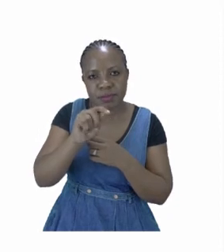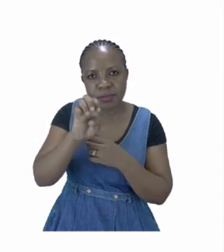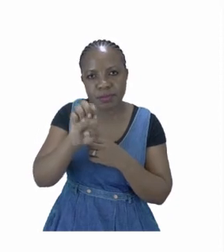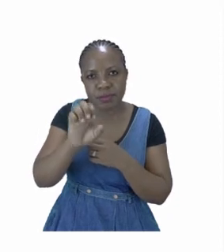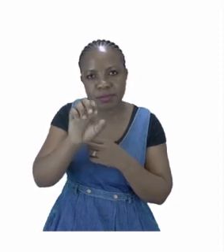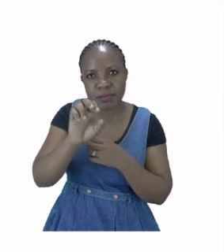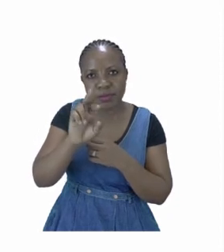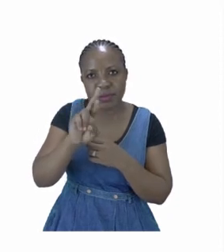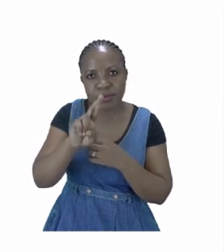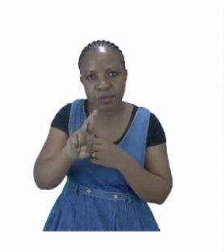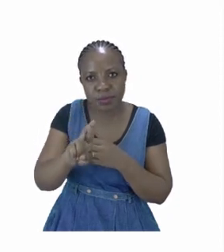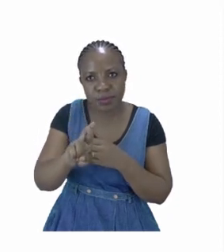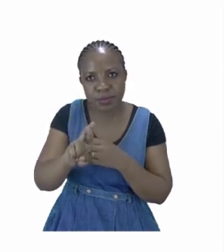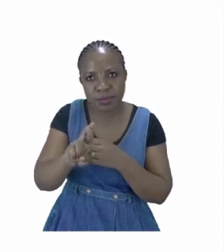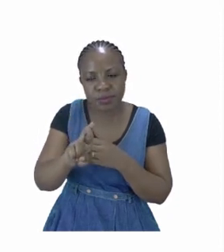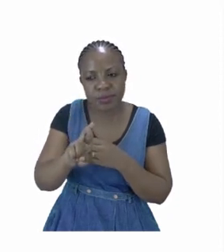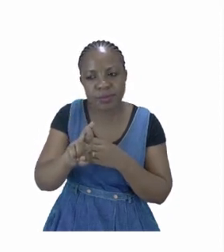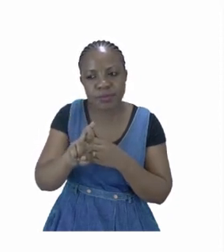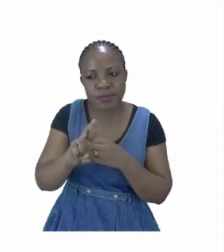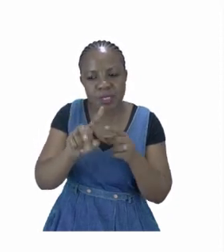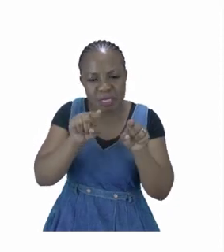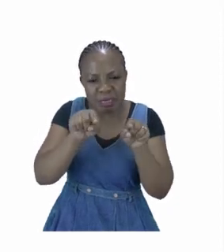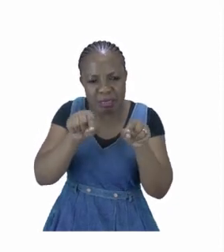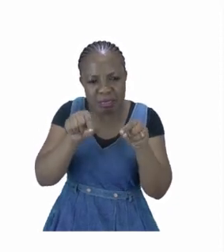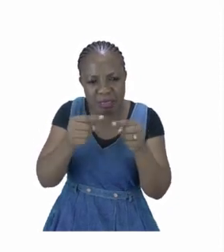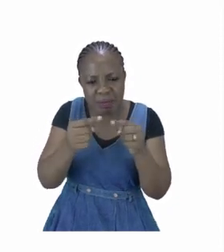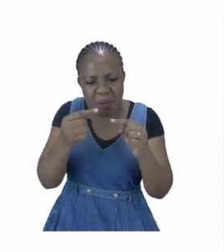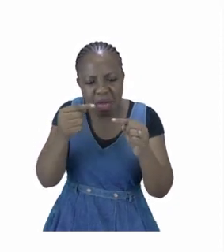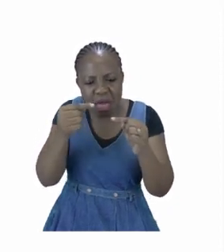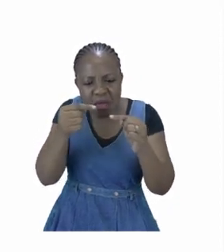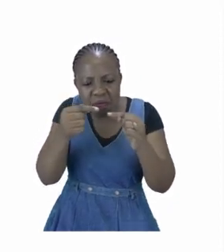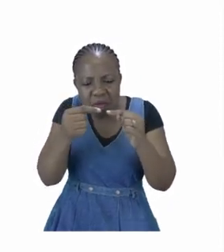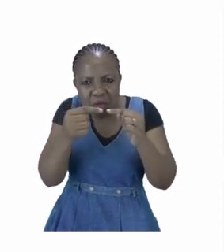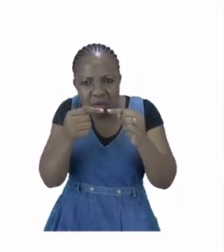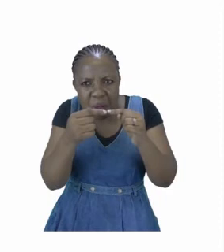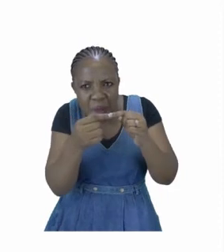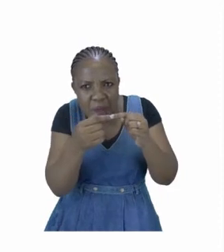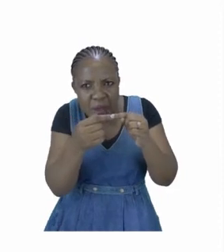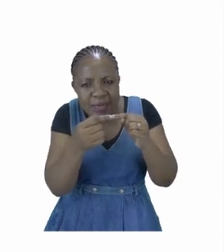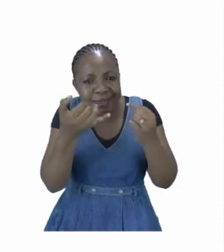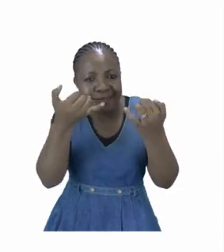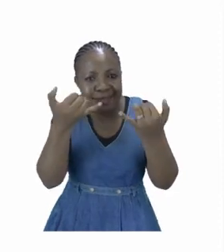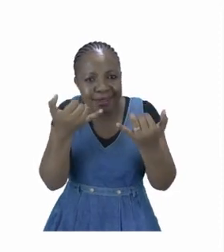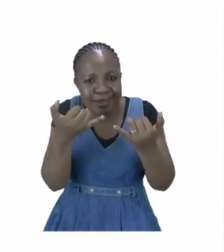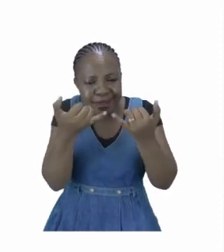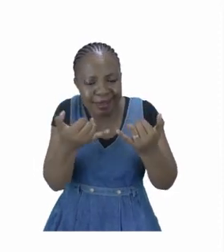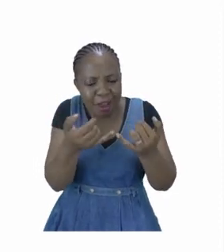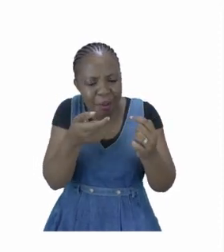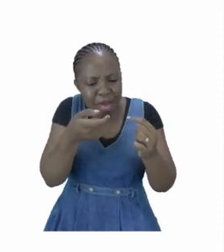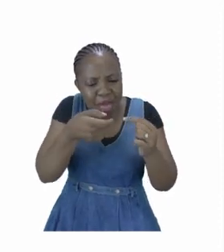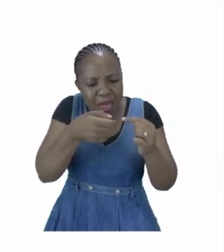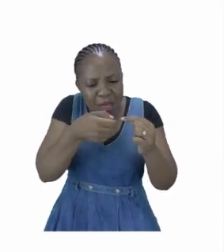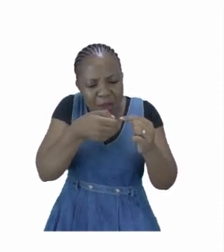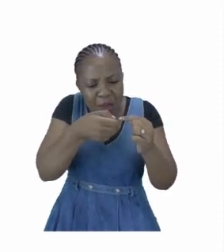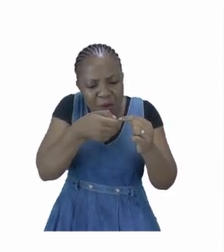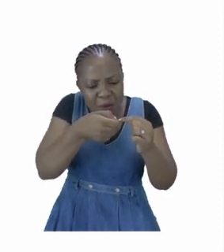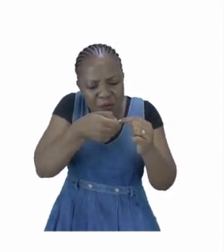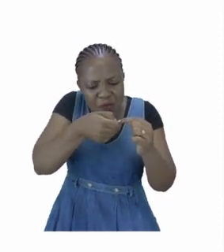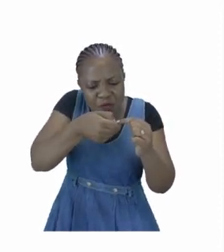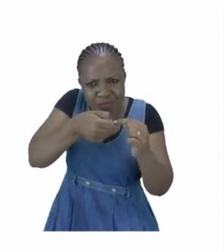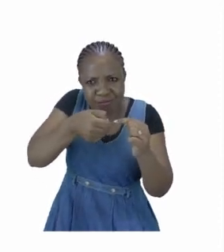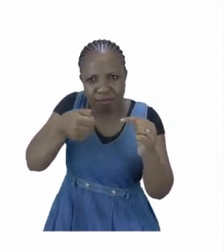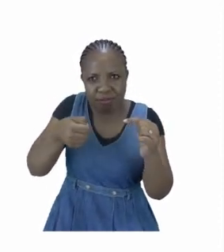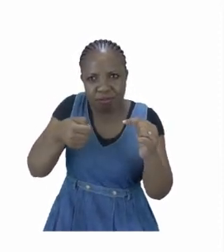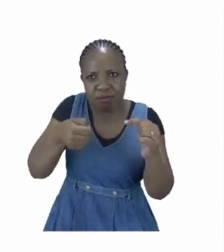of wood that may have gotten on your finger and that you need a pair of tweezers